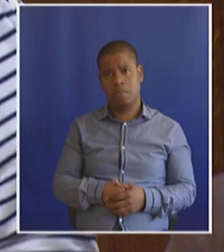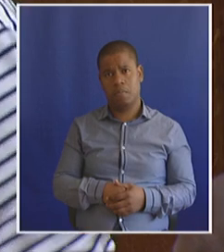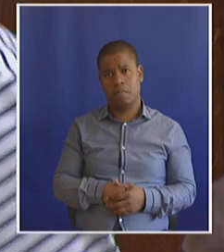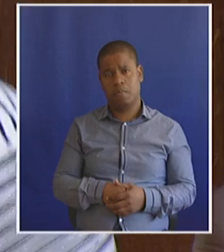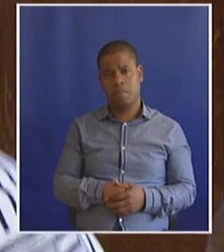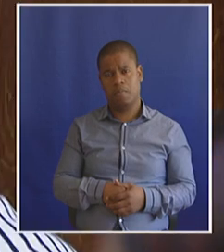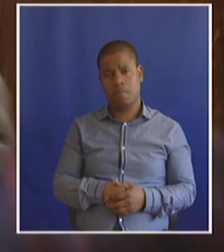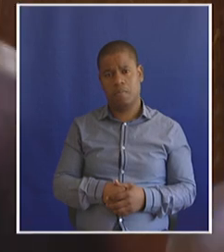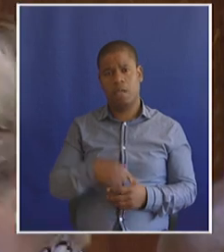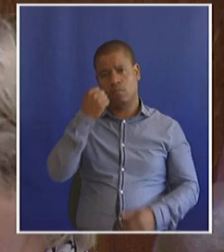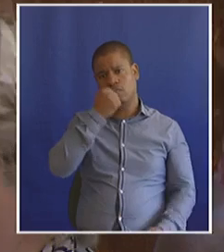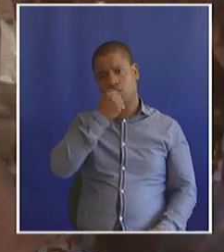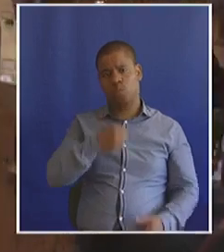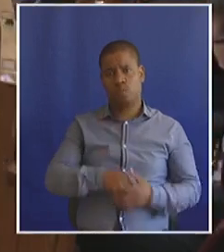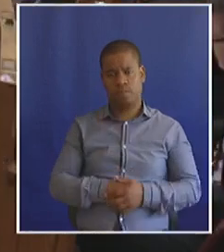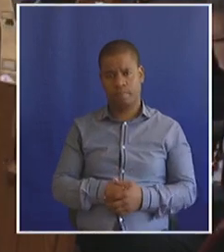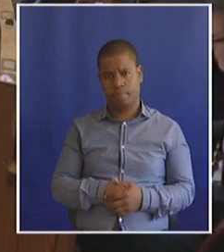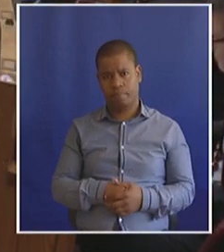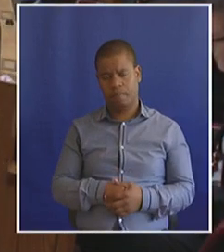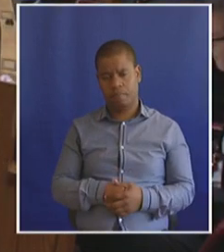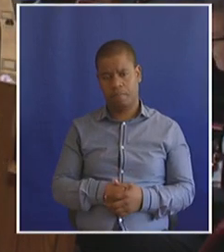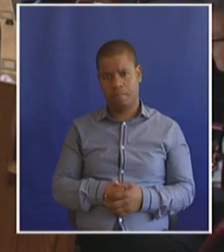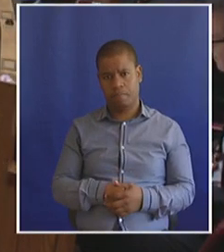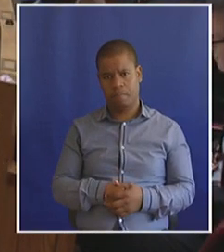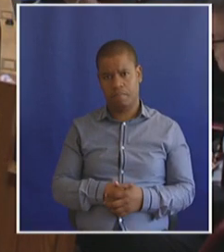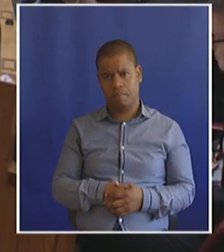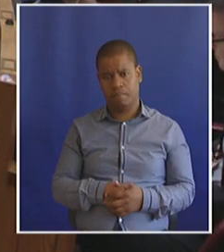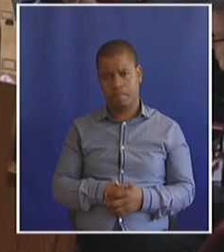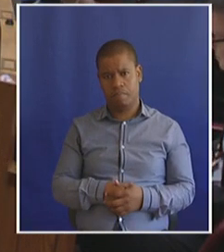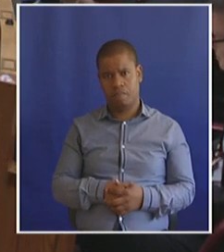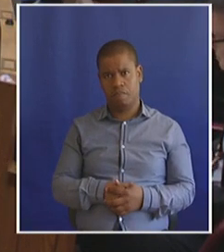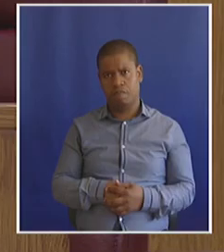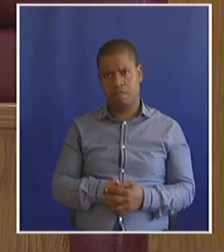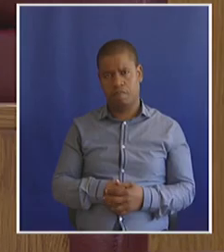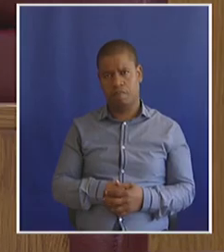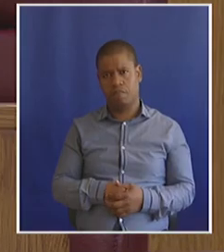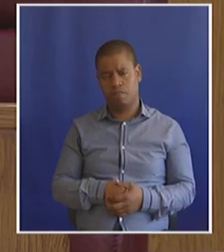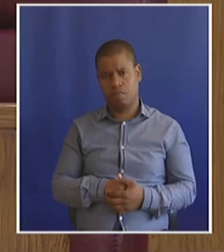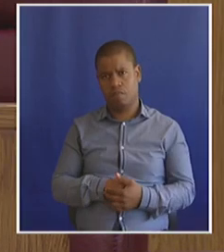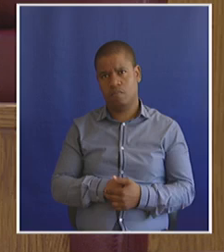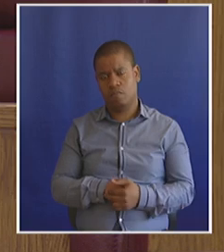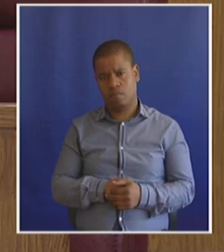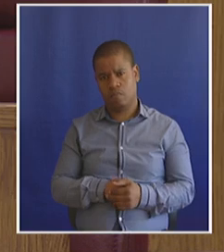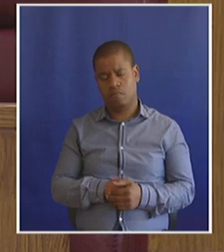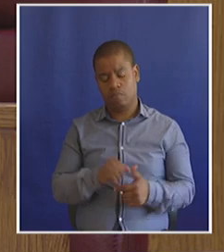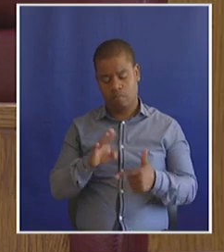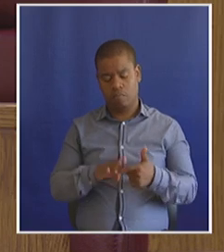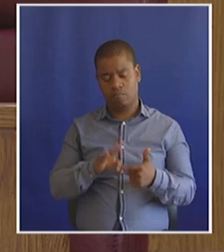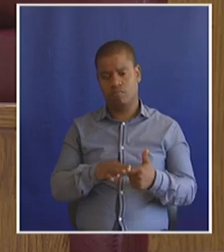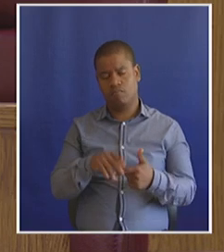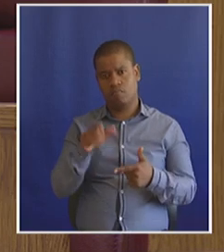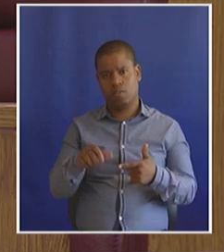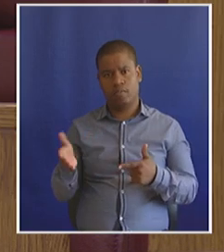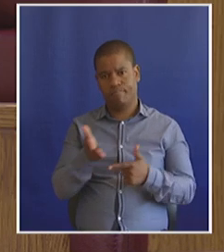Sorry. Honorable Abskachen, please, let's allow the Honorable Tablanche to continue. Still waiting for the